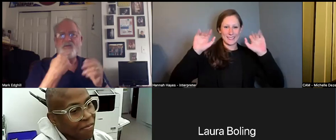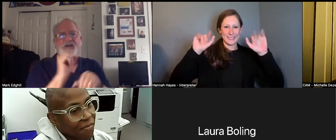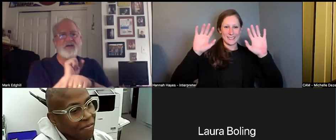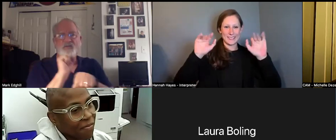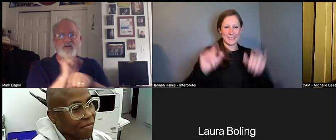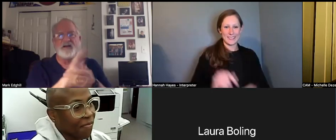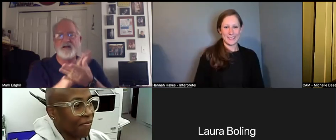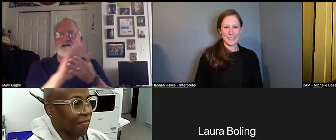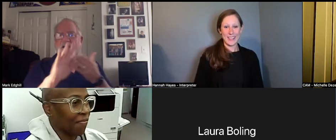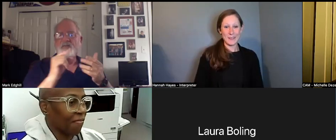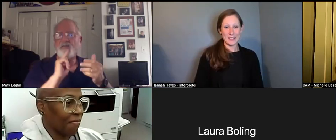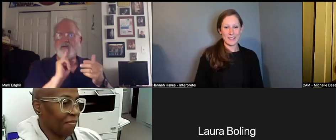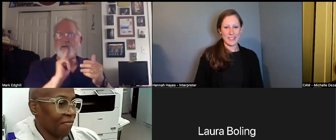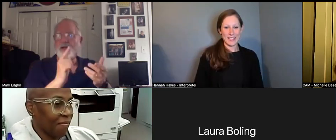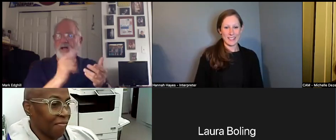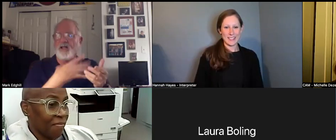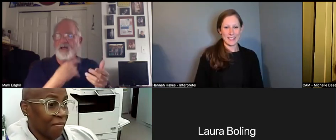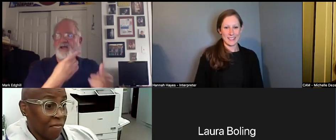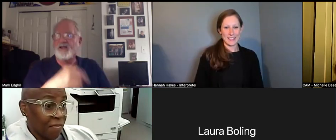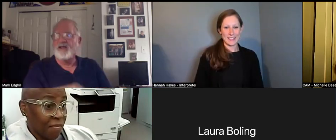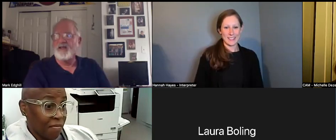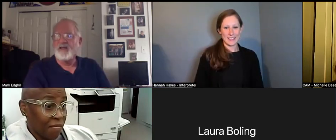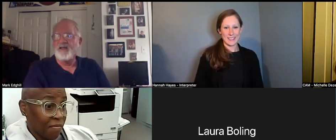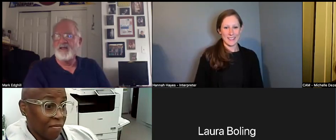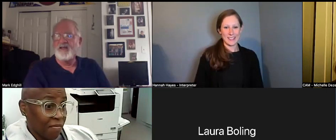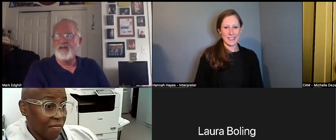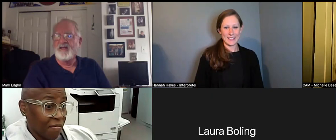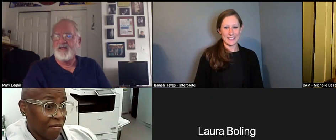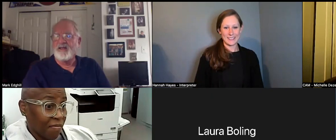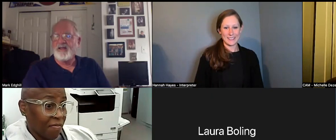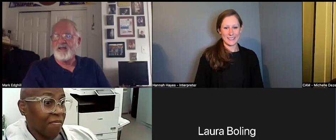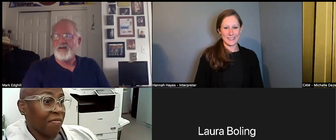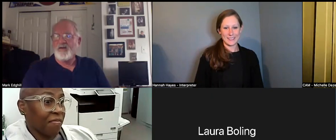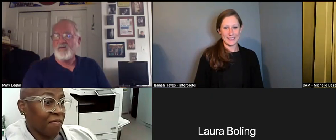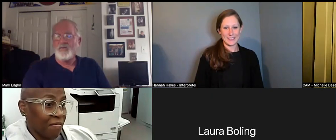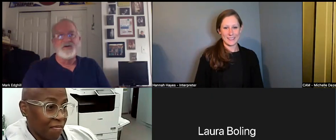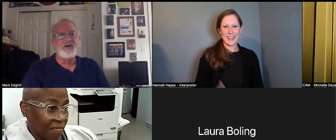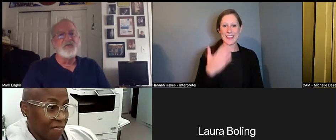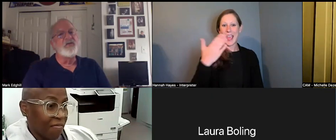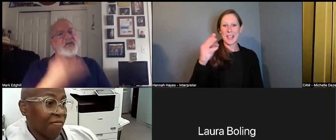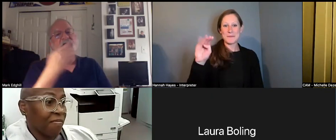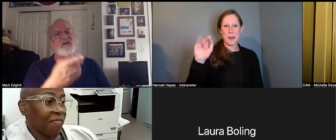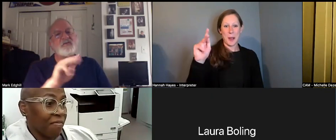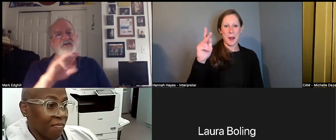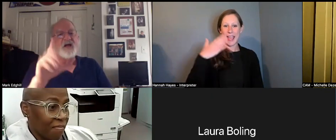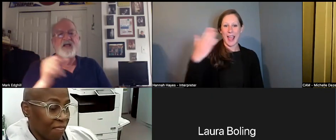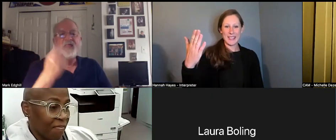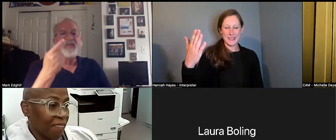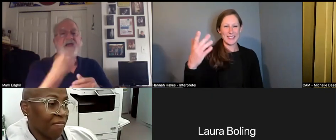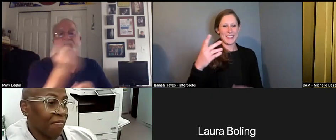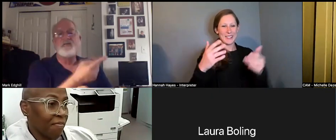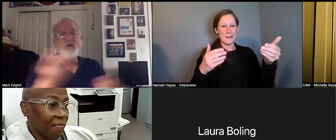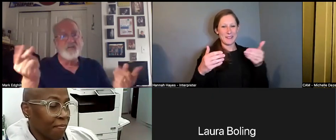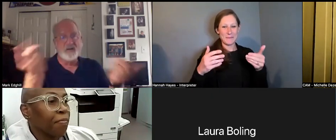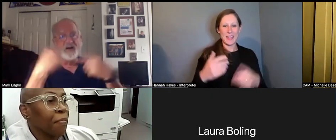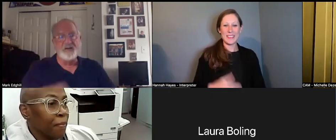Yeah, it worked out really nice. It worked out really nice. Yeah, I liked it. Thank you, Mark. Thank you, Hannah. Thank you, Michelle, and